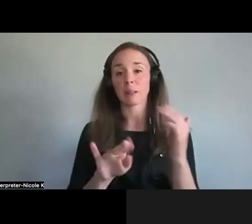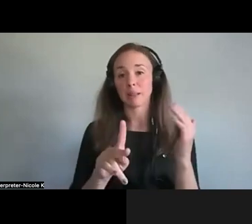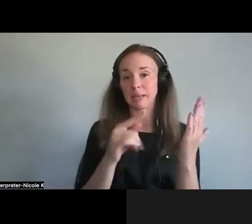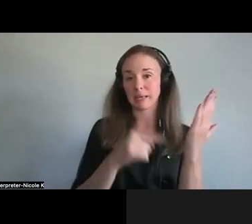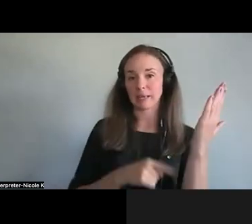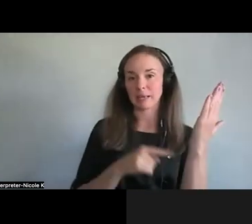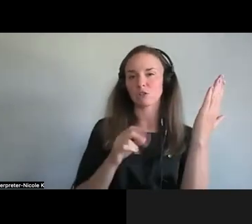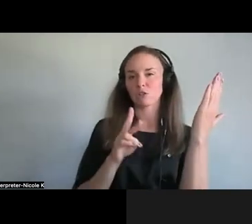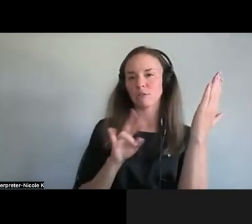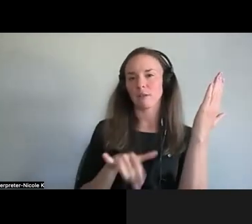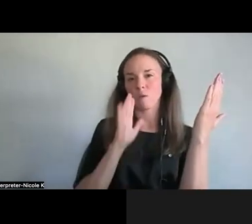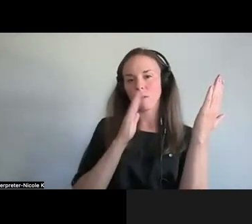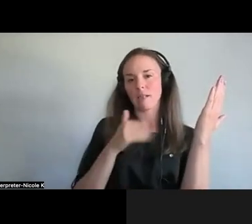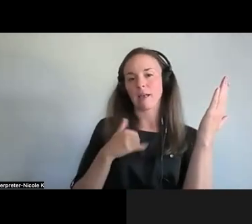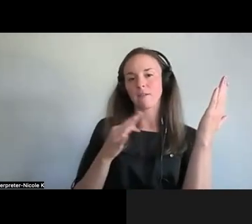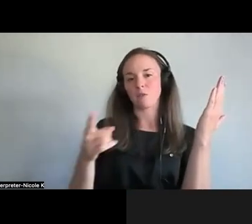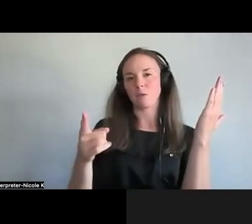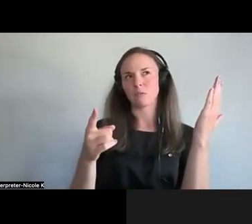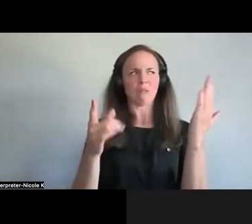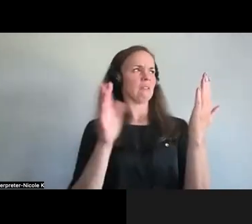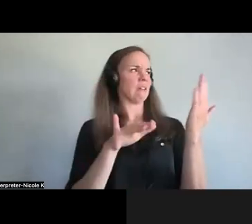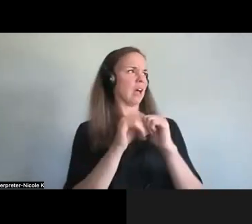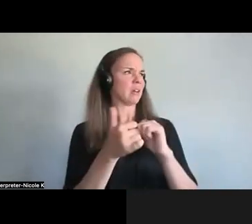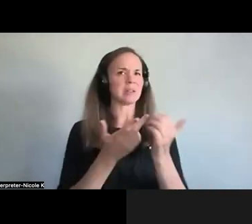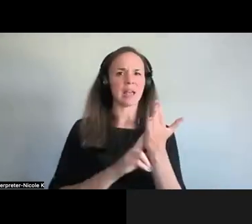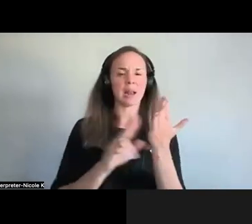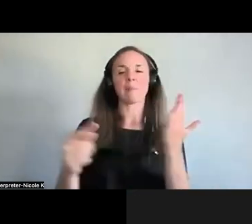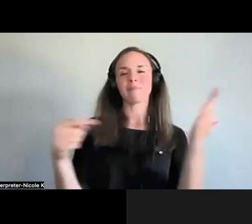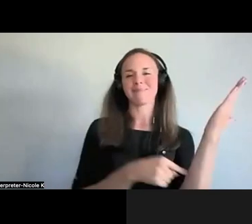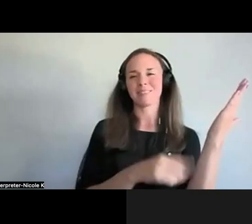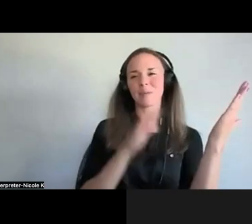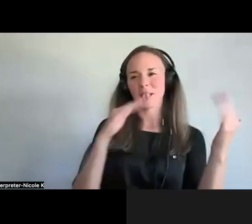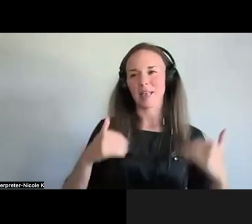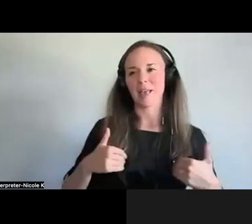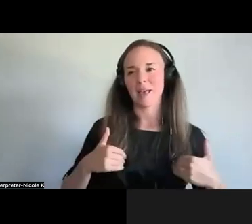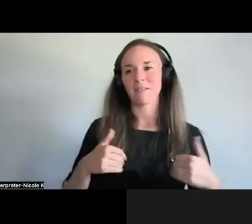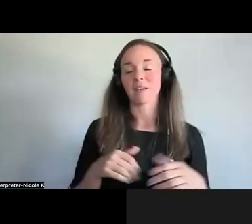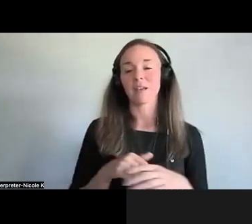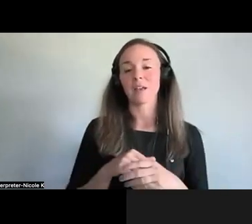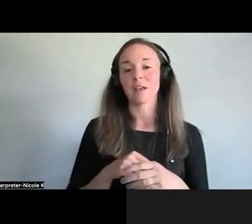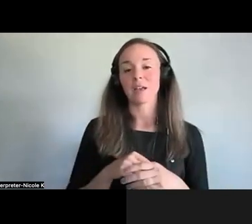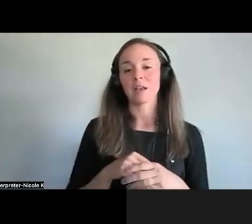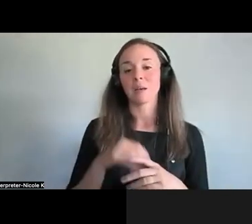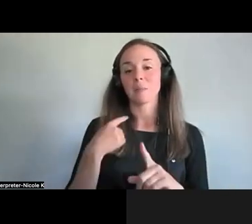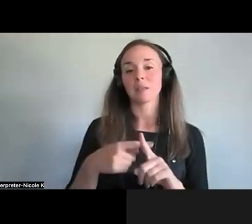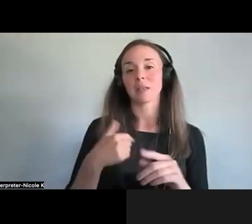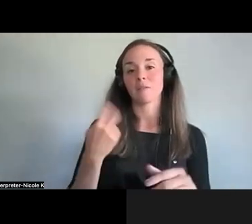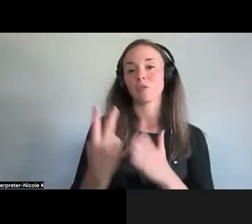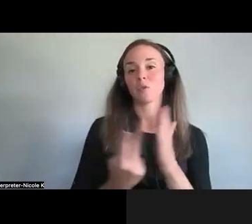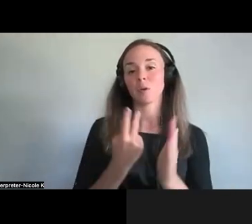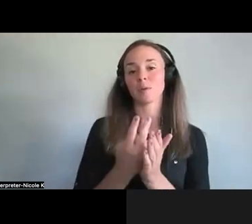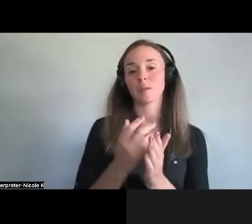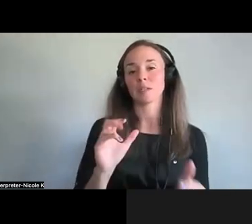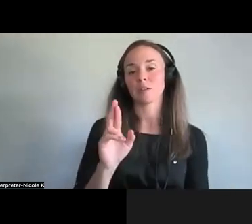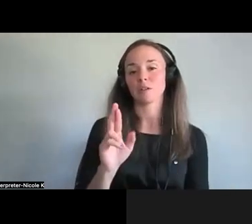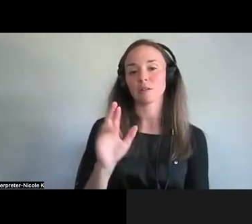you need a link back how to sign up. But this also will do 2 hours of CRC ethics credits.